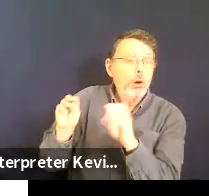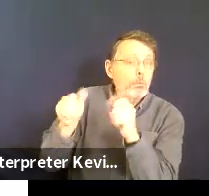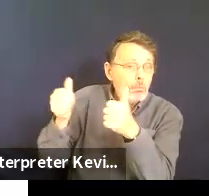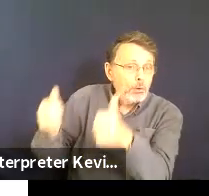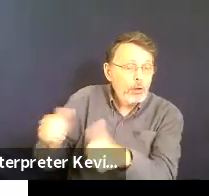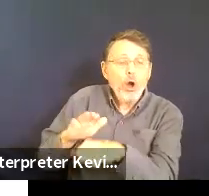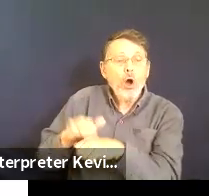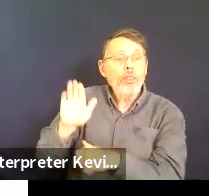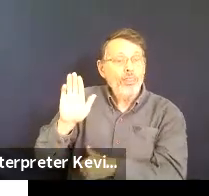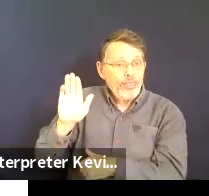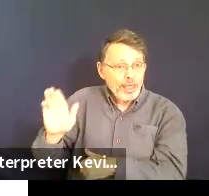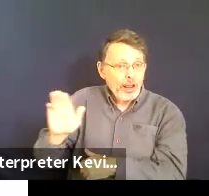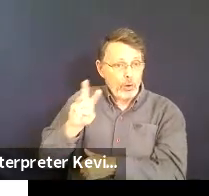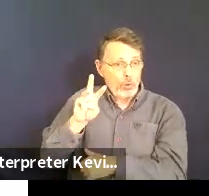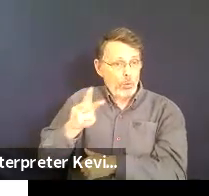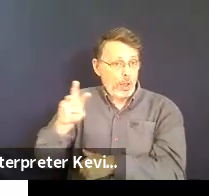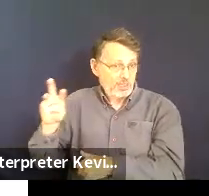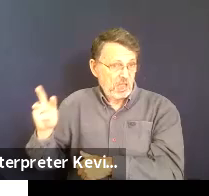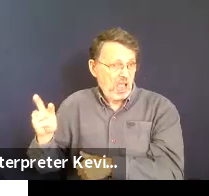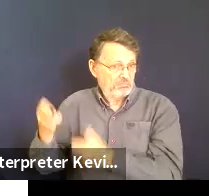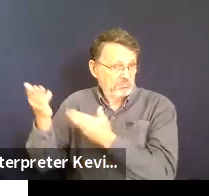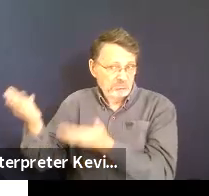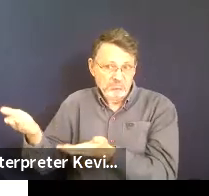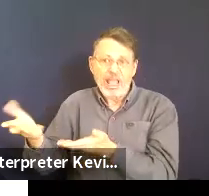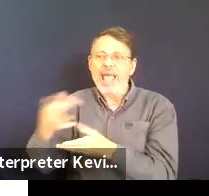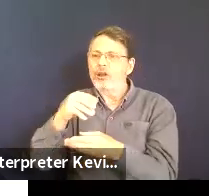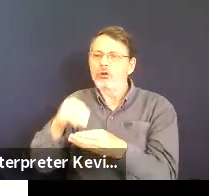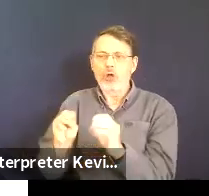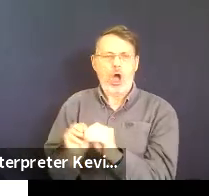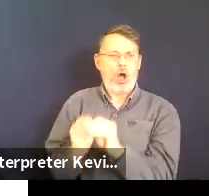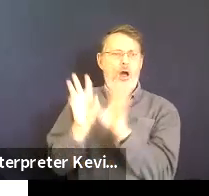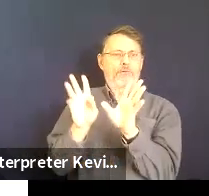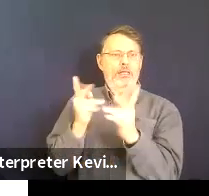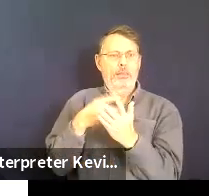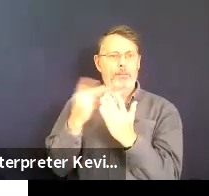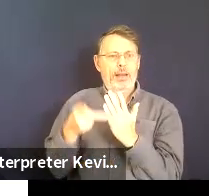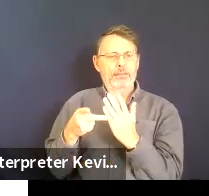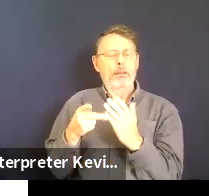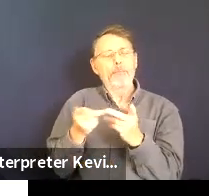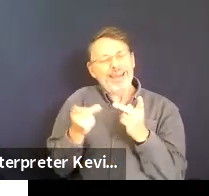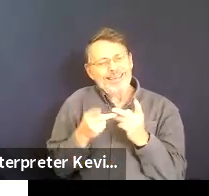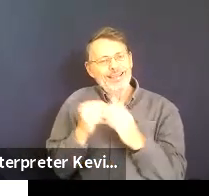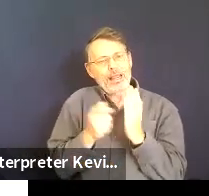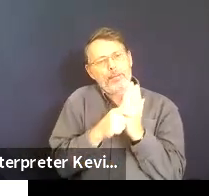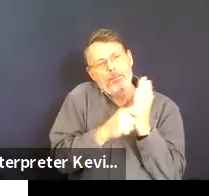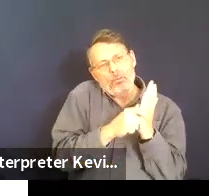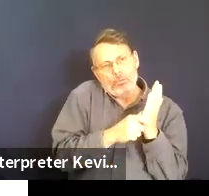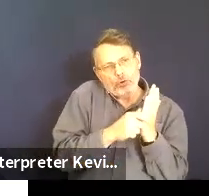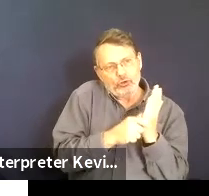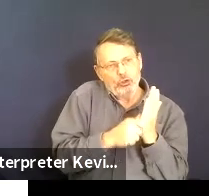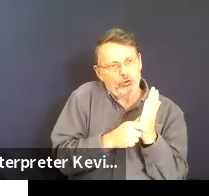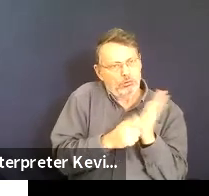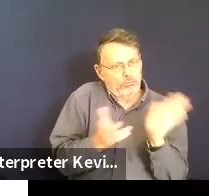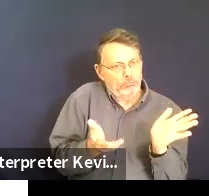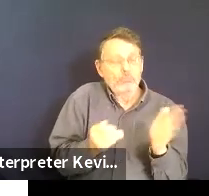entity's website, and included in a conspicuous place in brochures. Covered entities